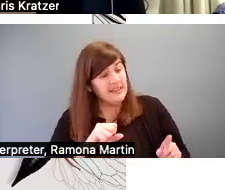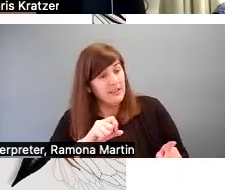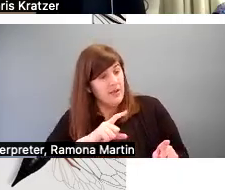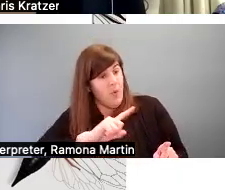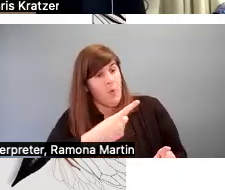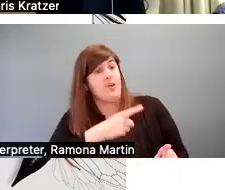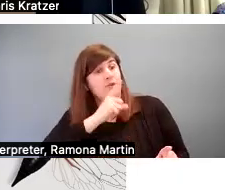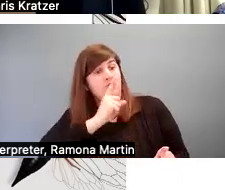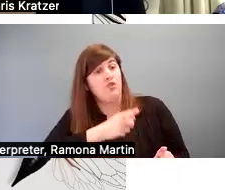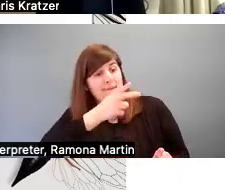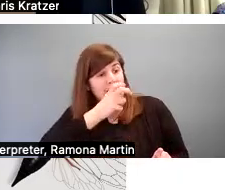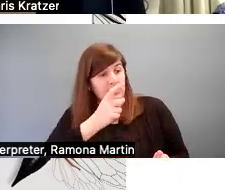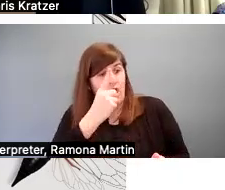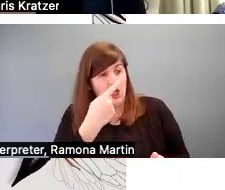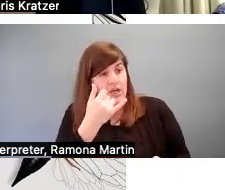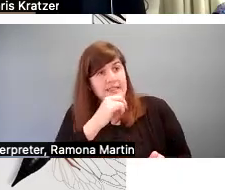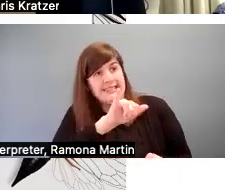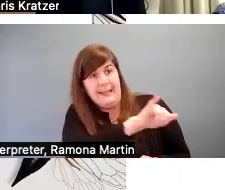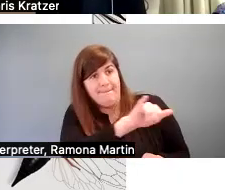bugs look like leaves?